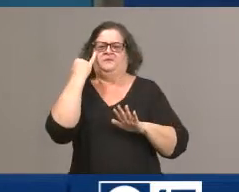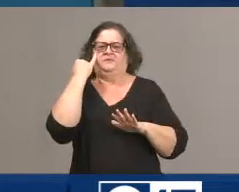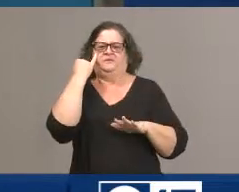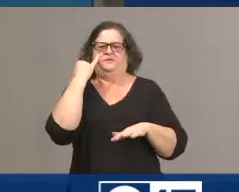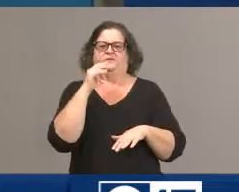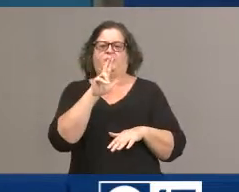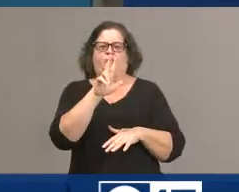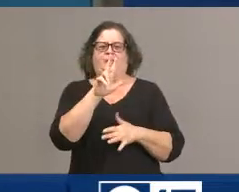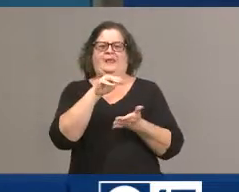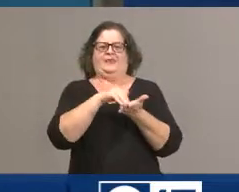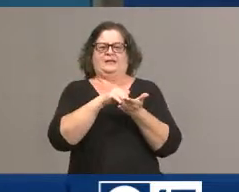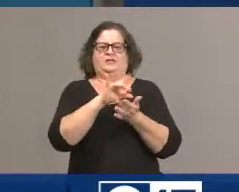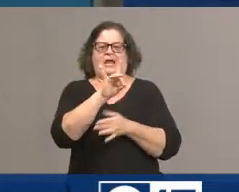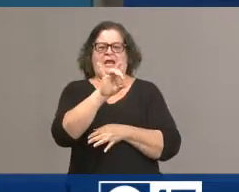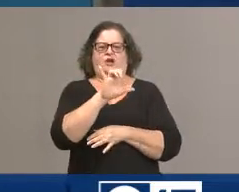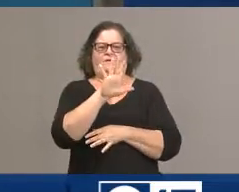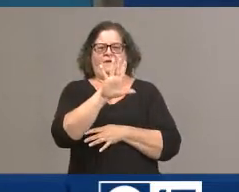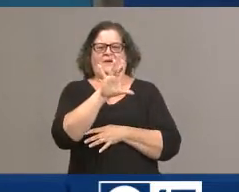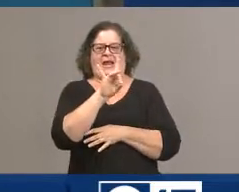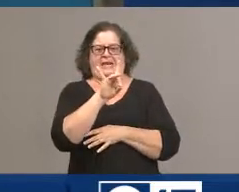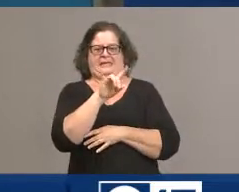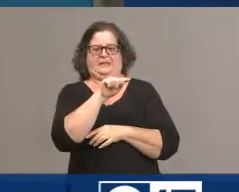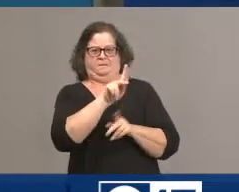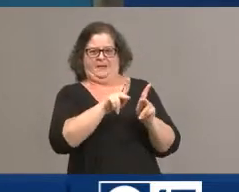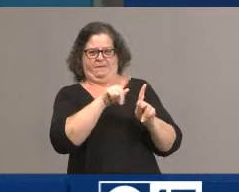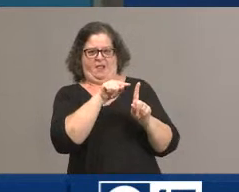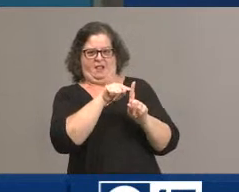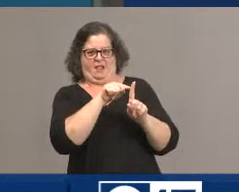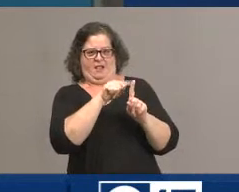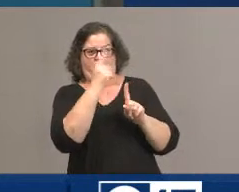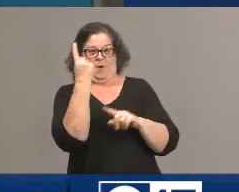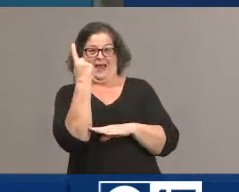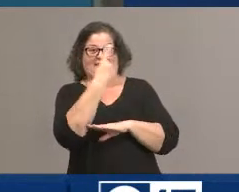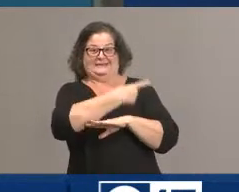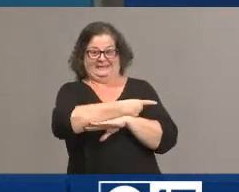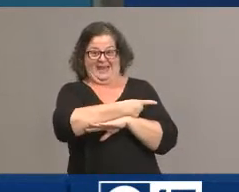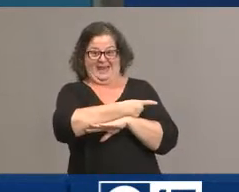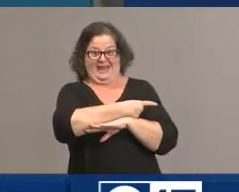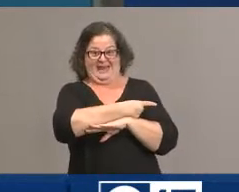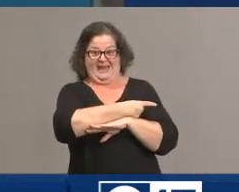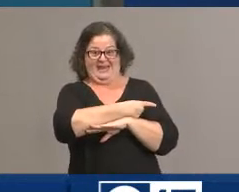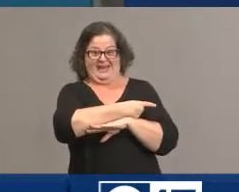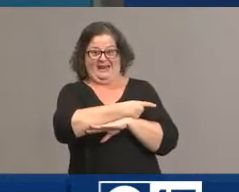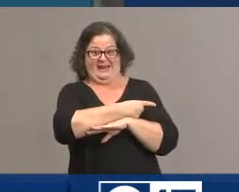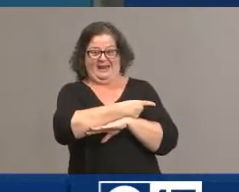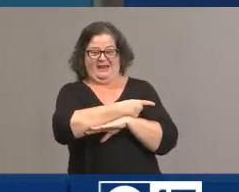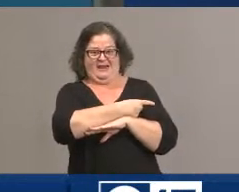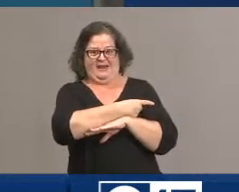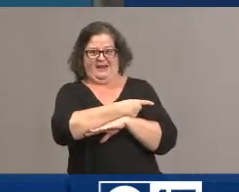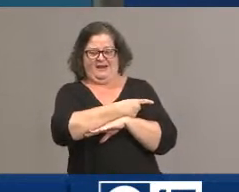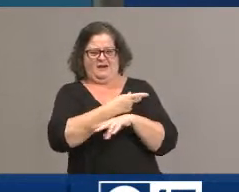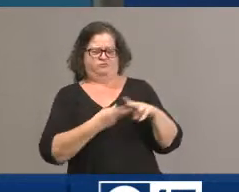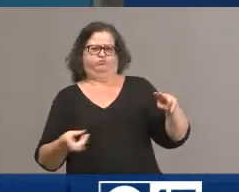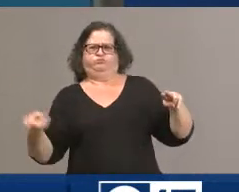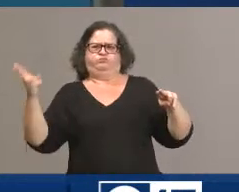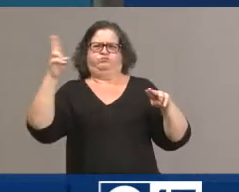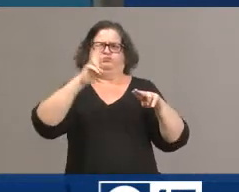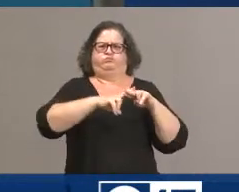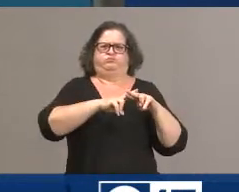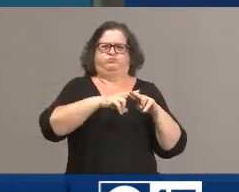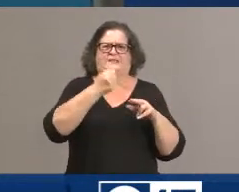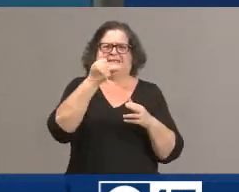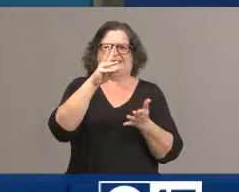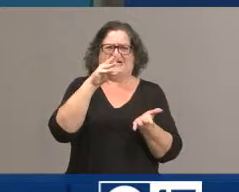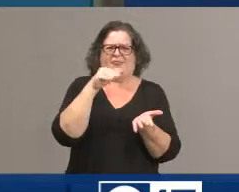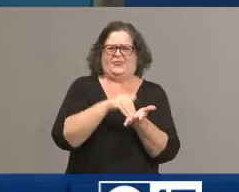can increase to 16,000. And if you want to plug in a number less than 1, or if you look